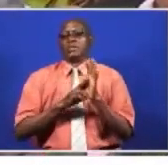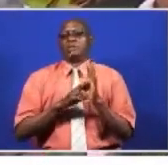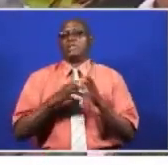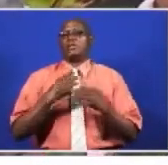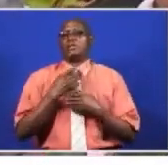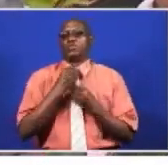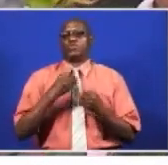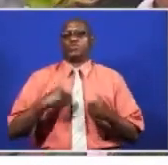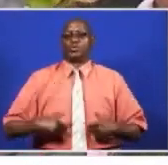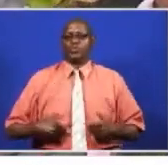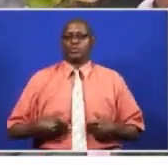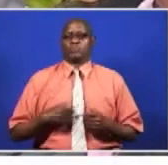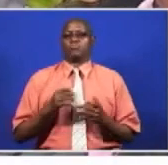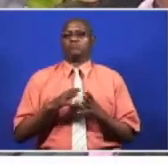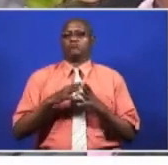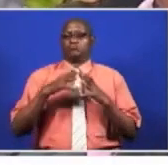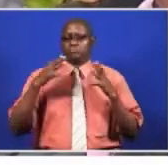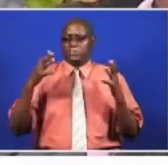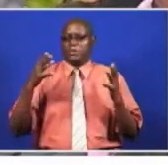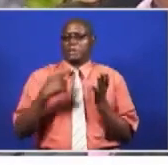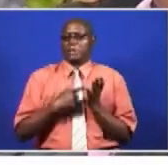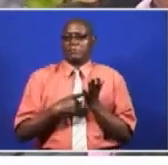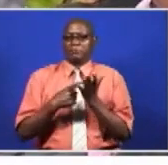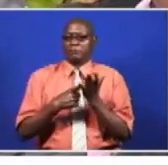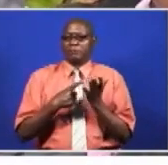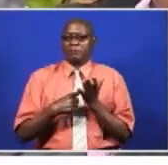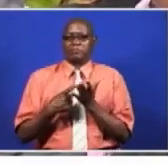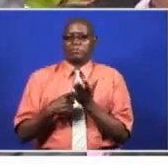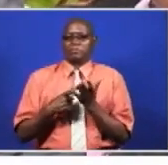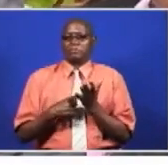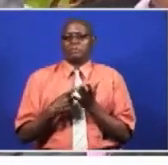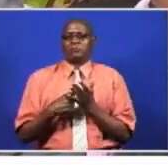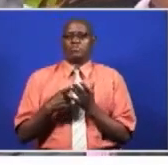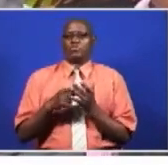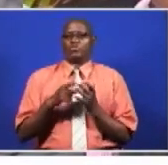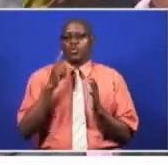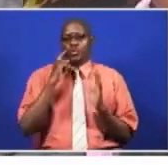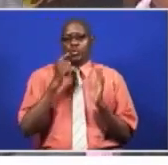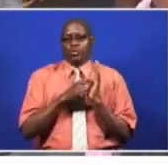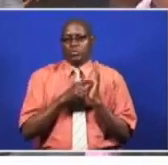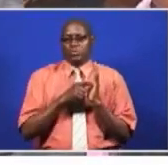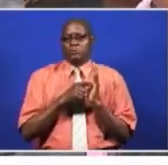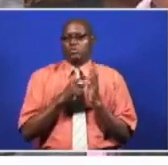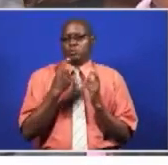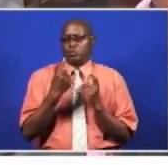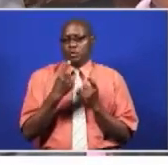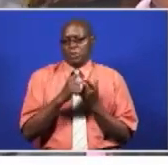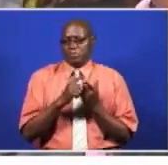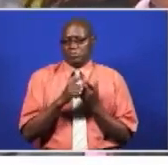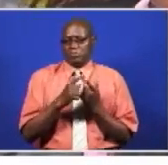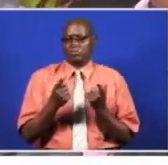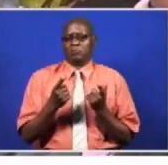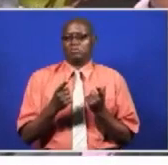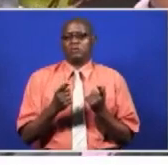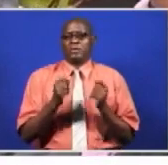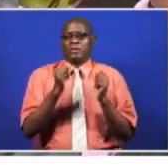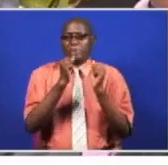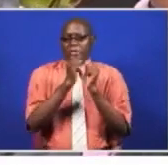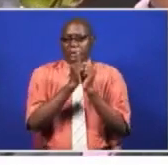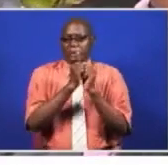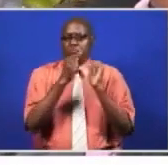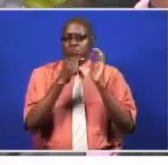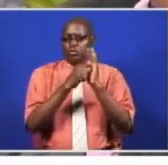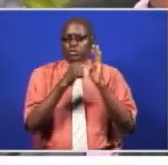deliberations within our ranks, we wish to note the following. The 10-point manifesto and